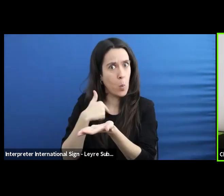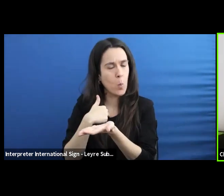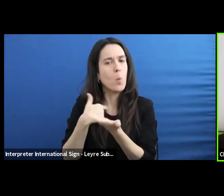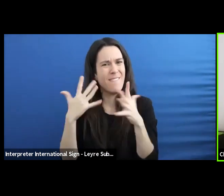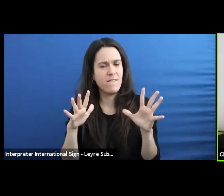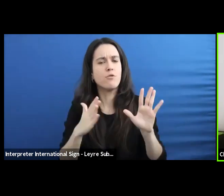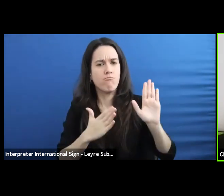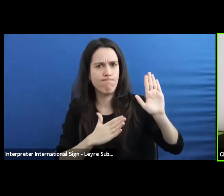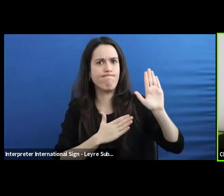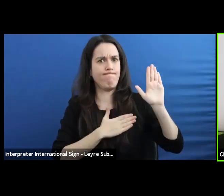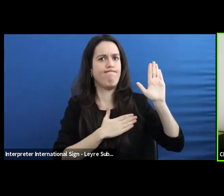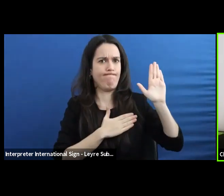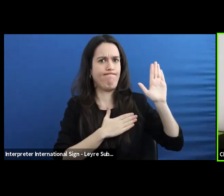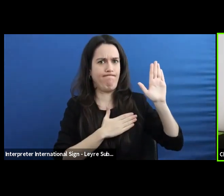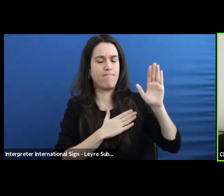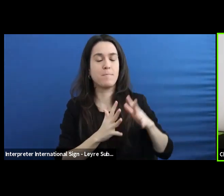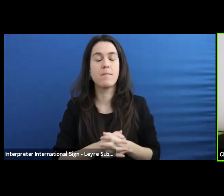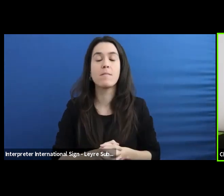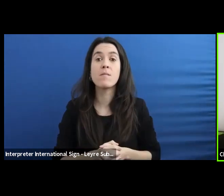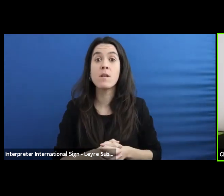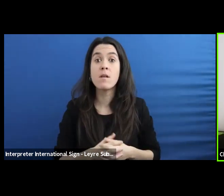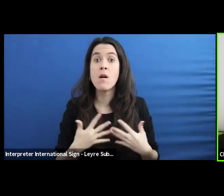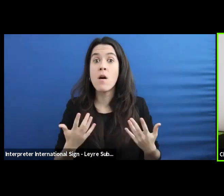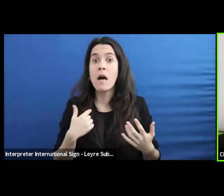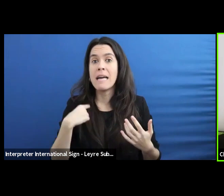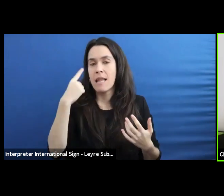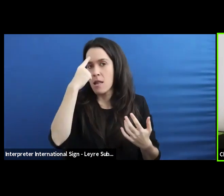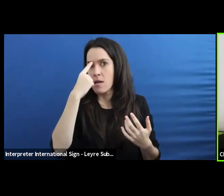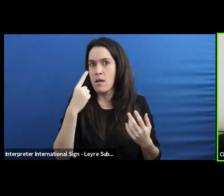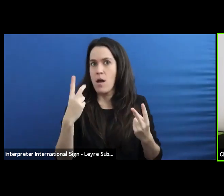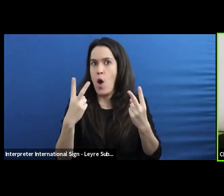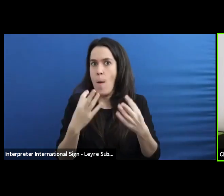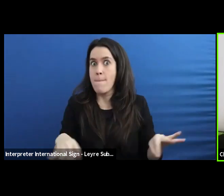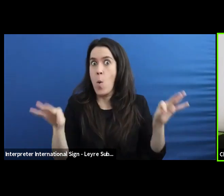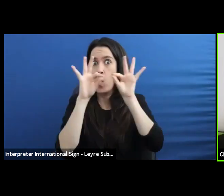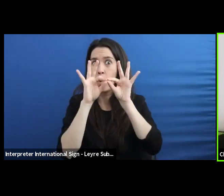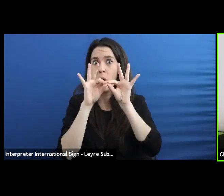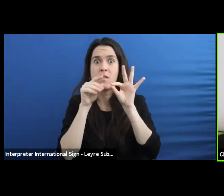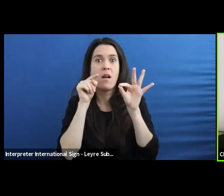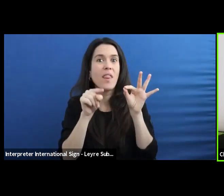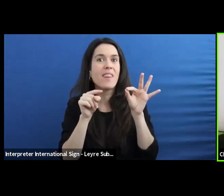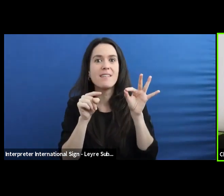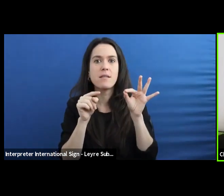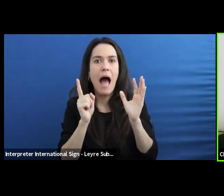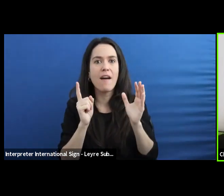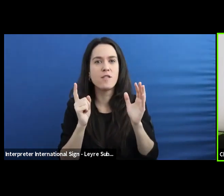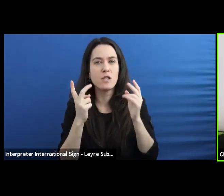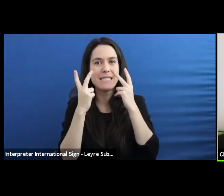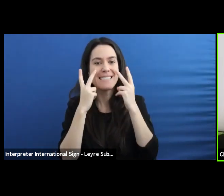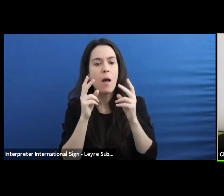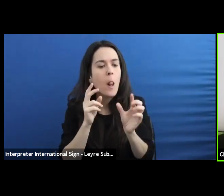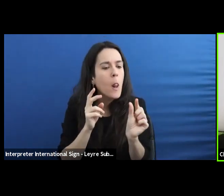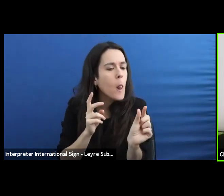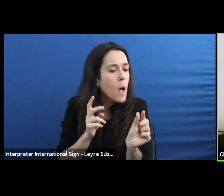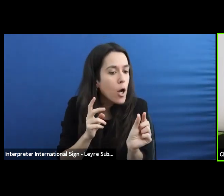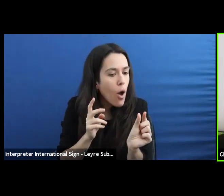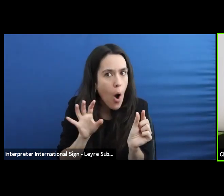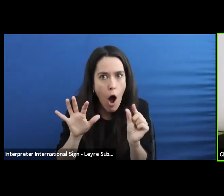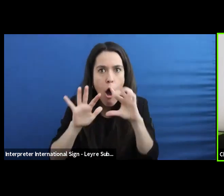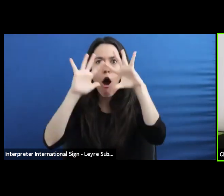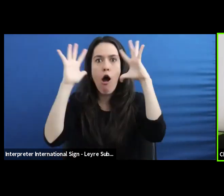I think it's important to say that the only way to approach this is in a sort of holistic way. You can't